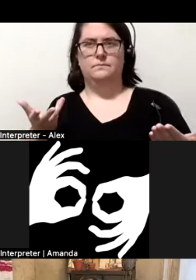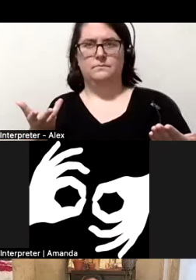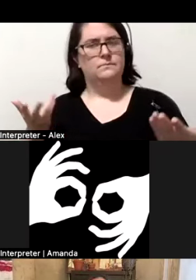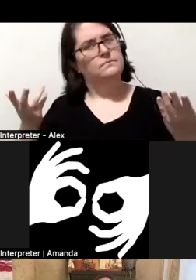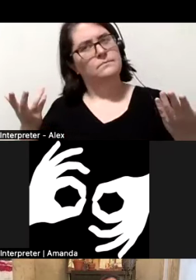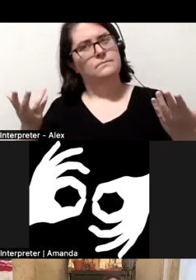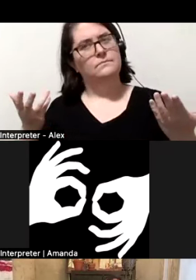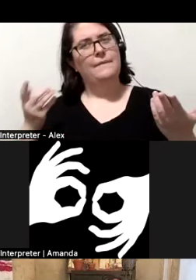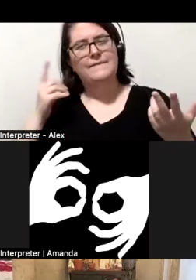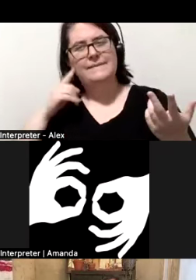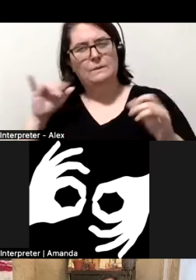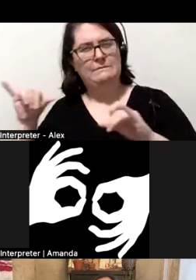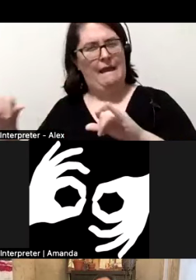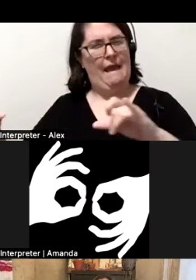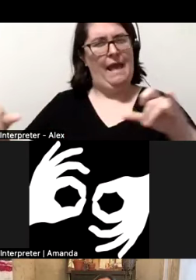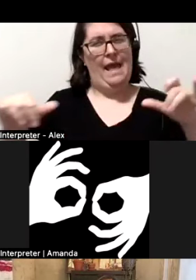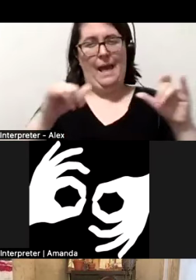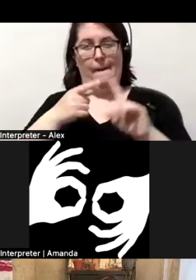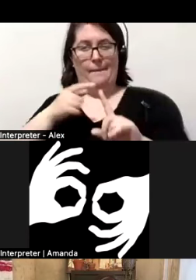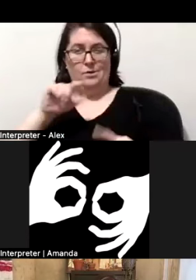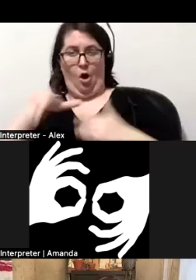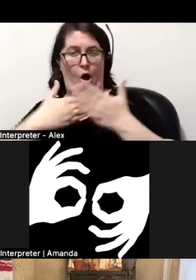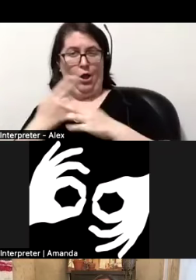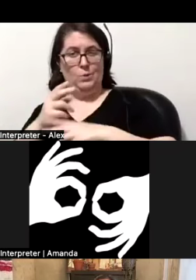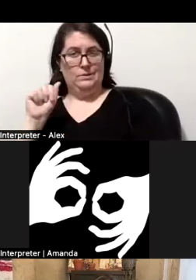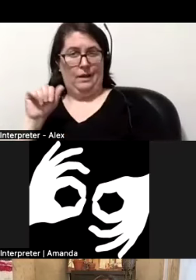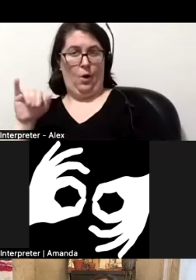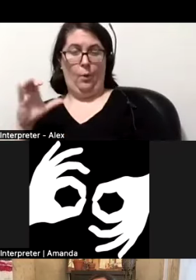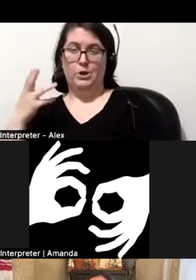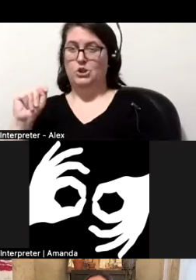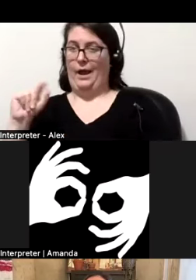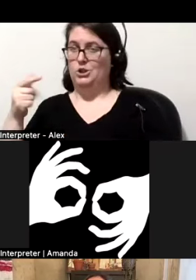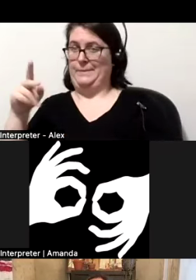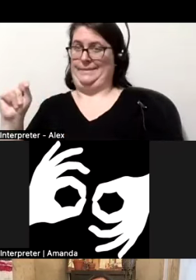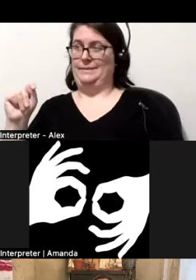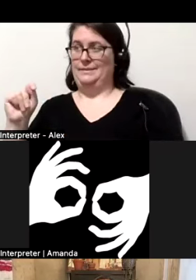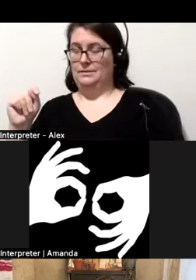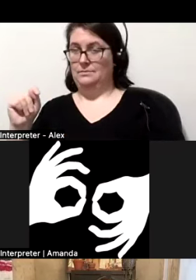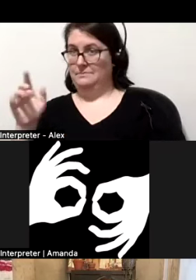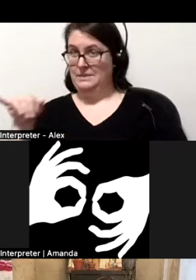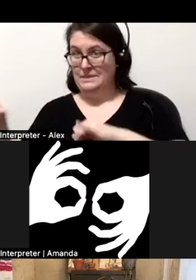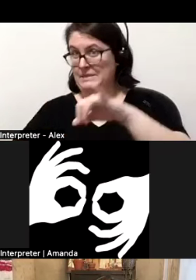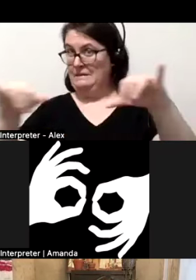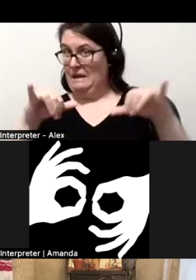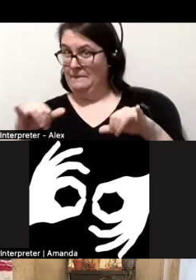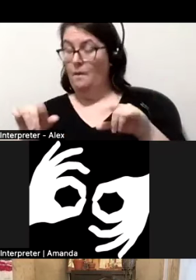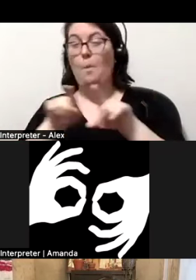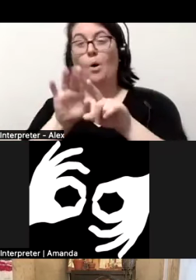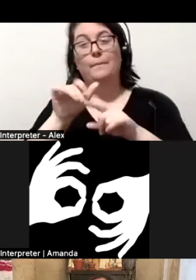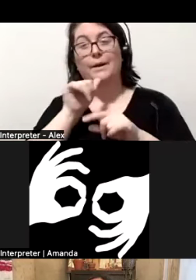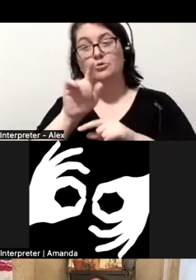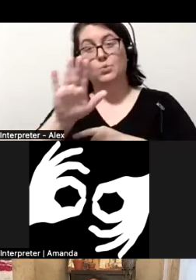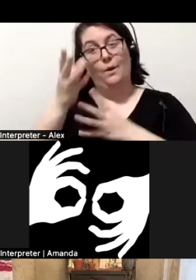to sound very similar to someone else's application because you're both using ChatGPT, for example. You also want to make sure that the information is